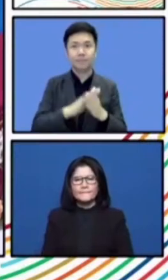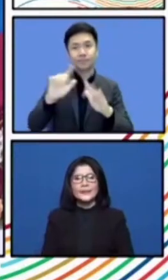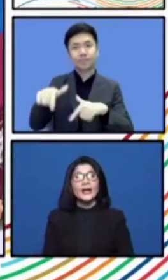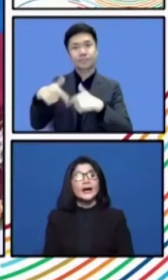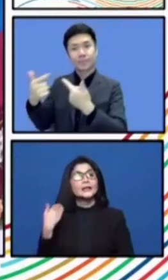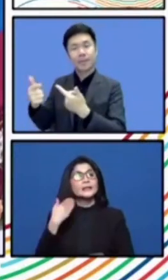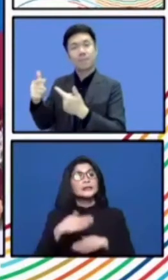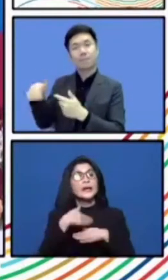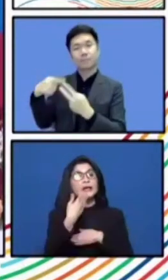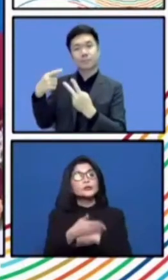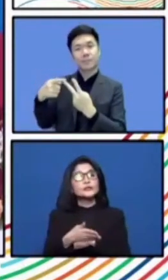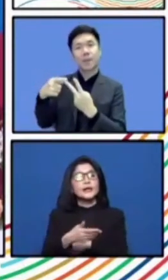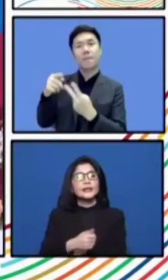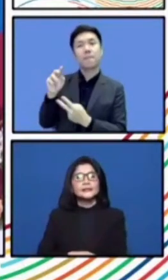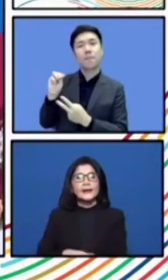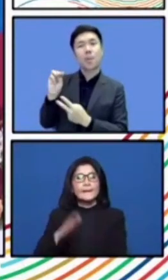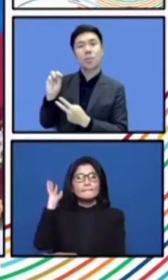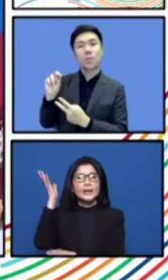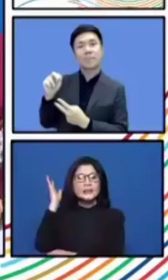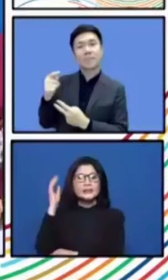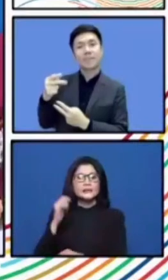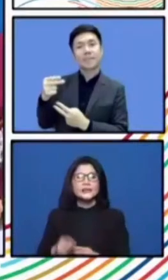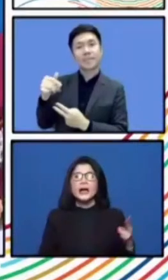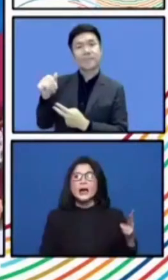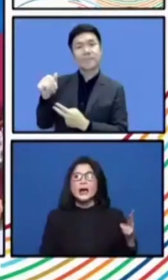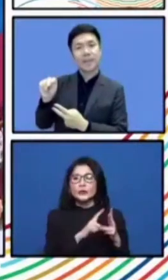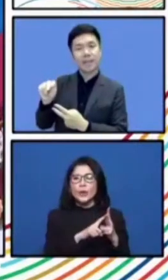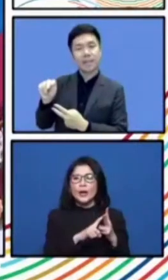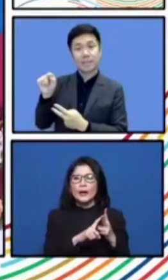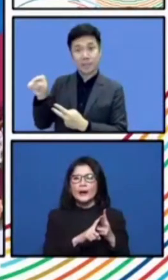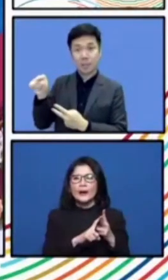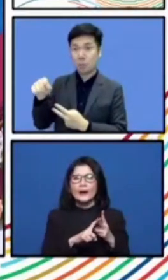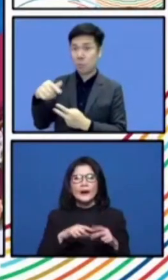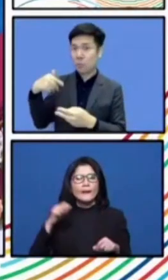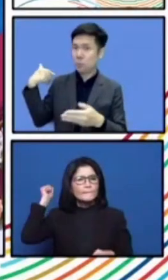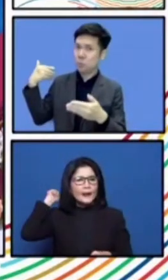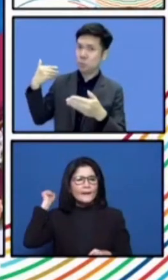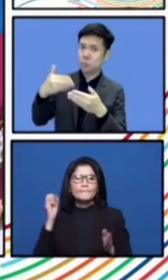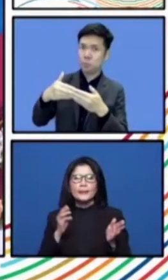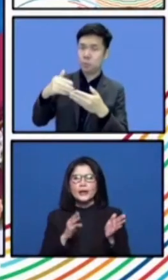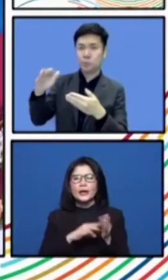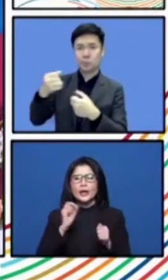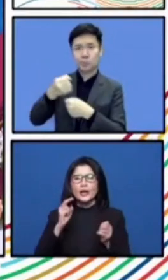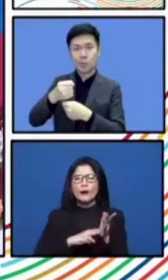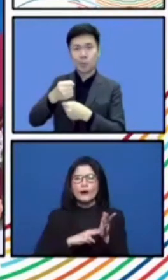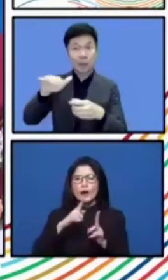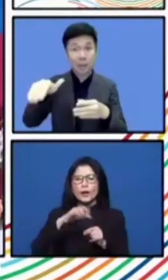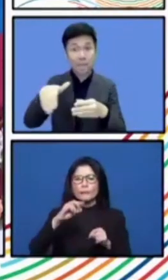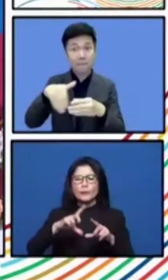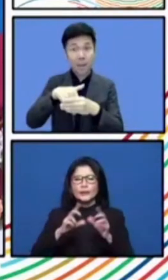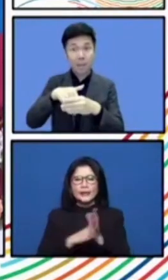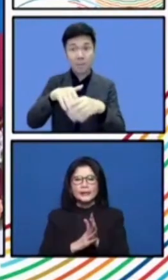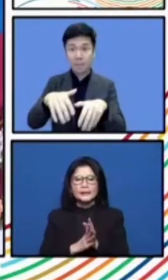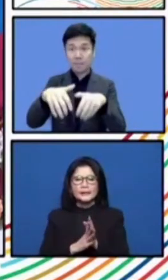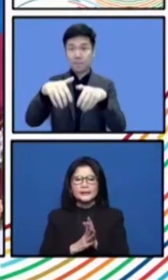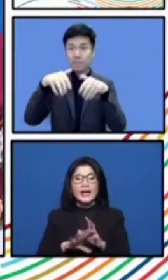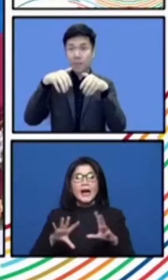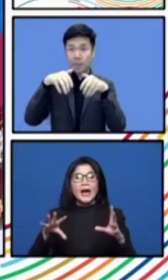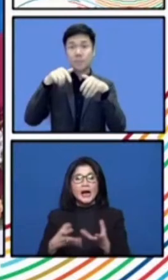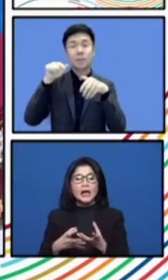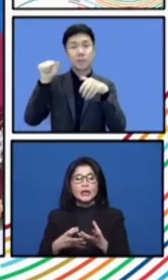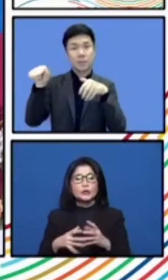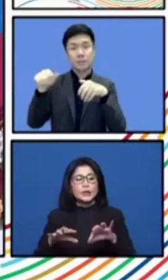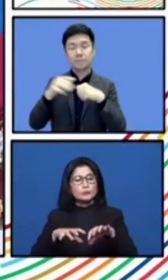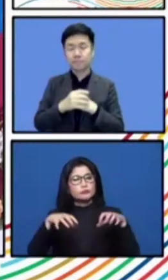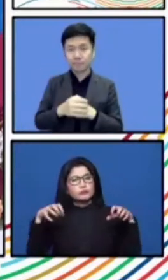Bhutan uh in your rates experience as a parliamentary parliamentarian who has very